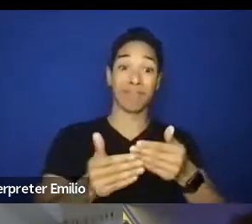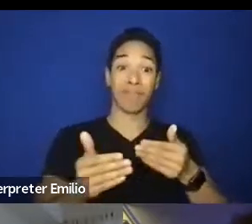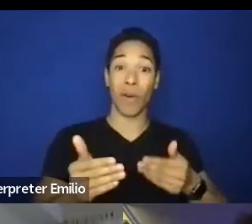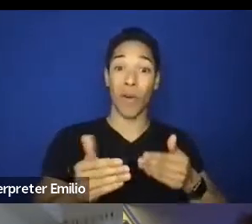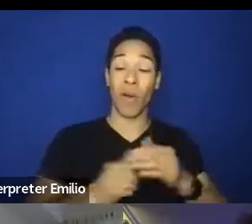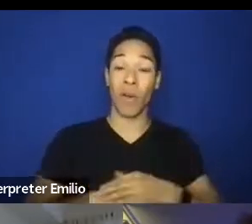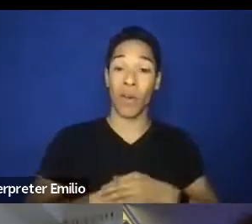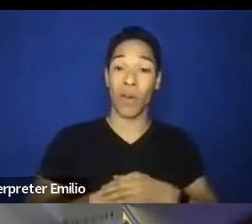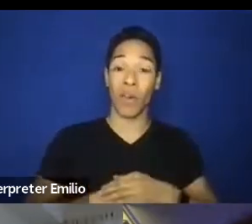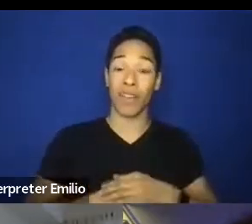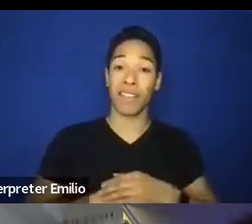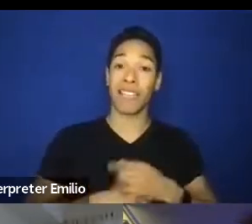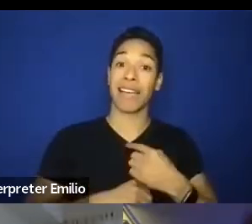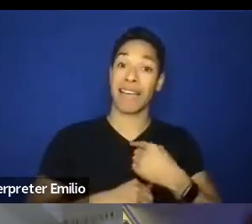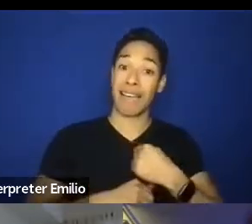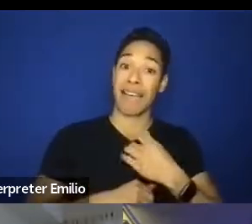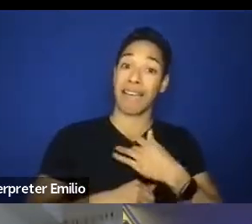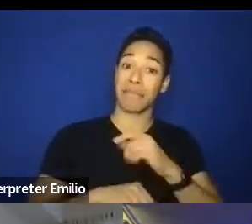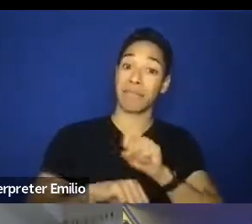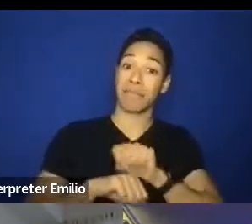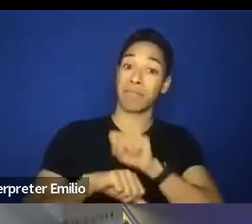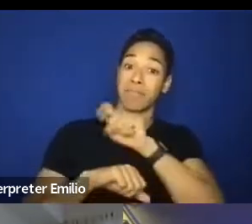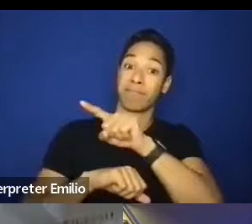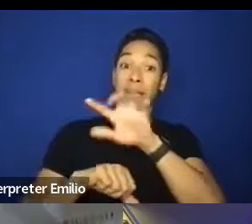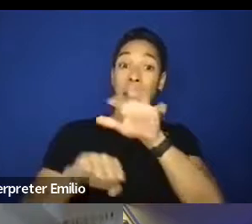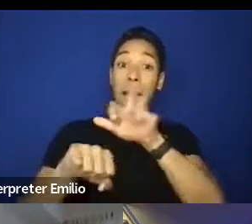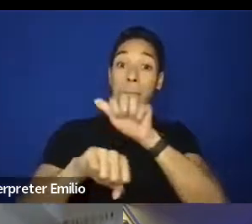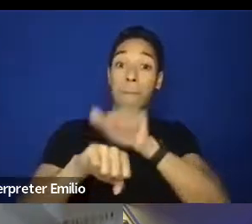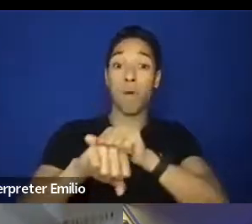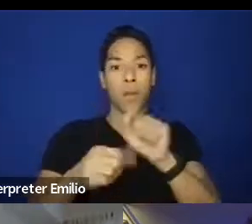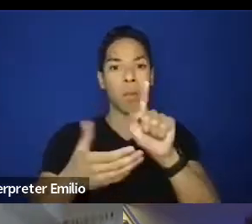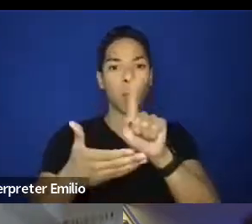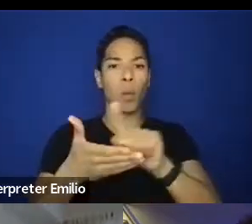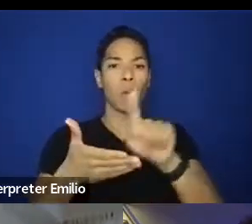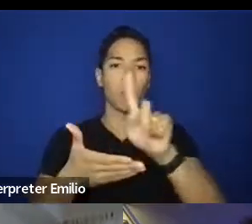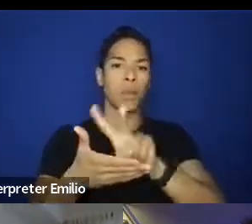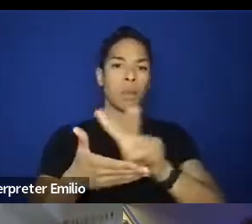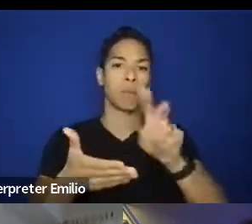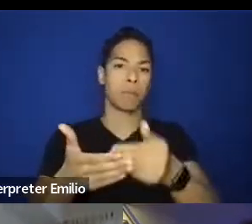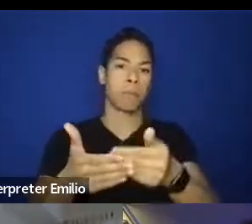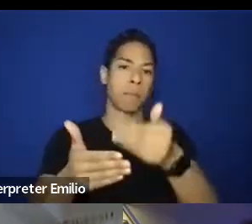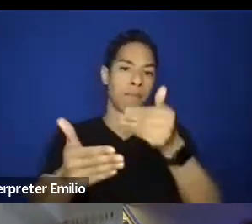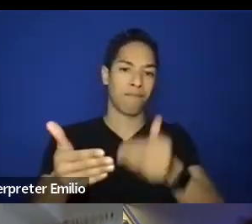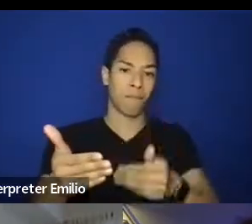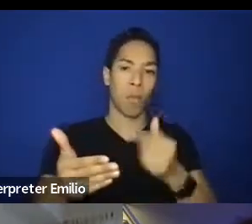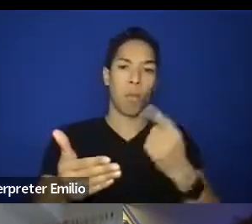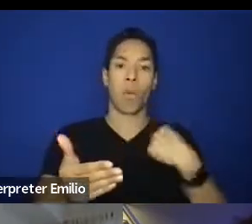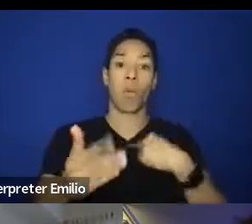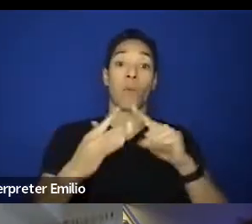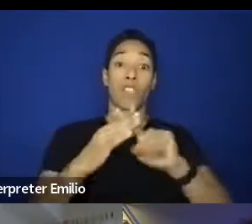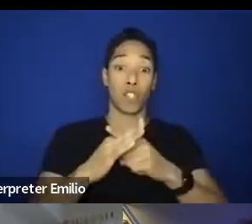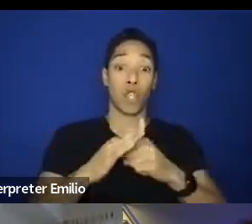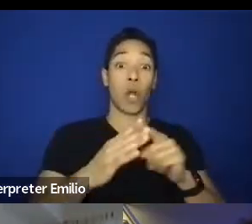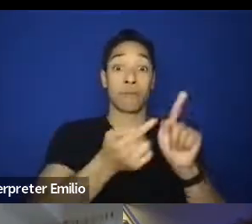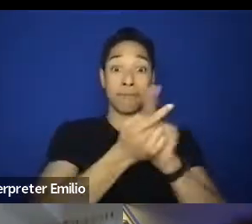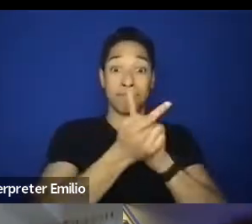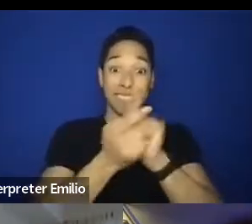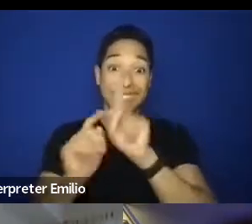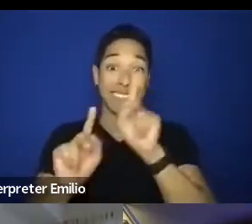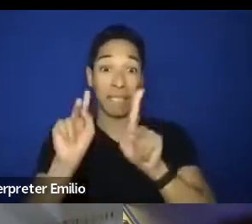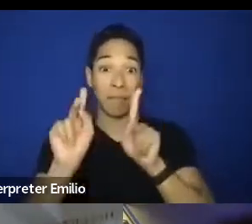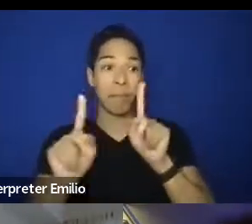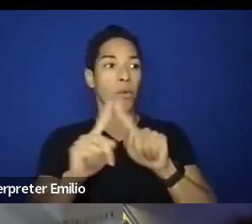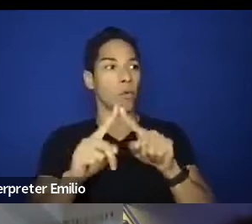send out appointments at least a week and a half or 2 weeks before the day we see people, so they have enough time to